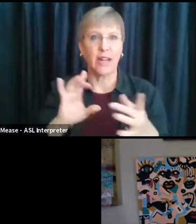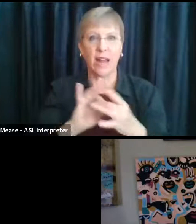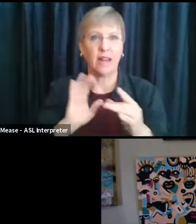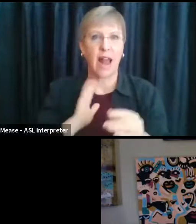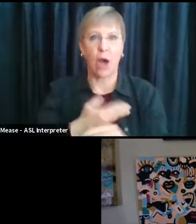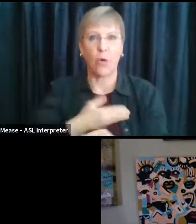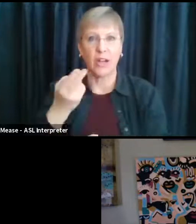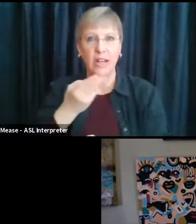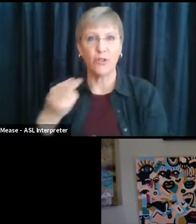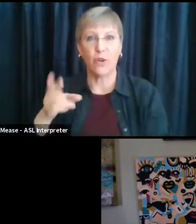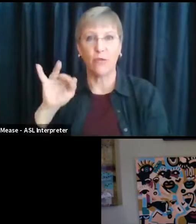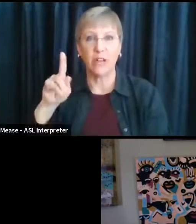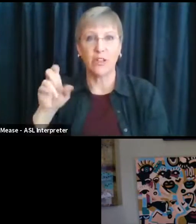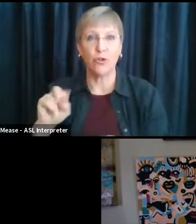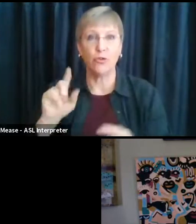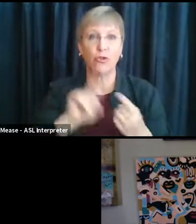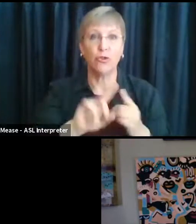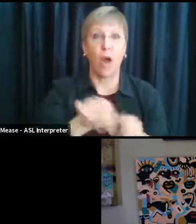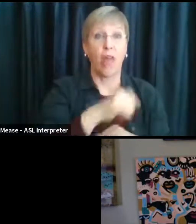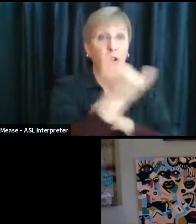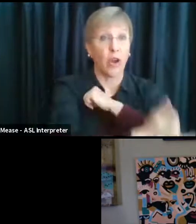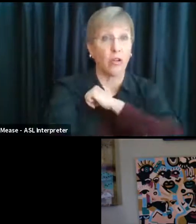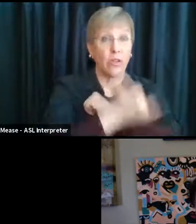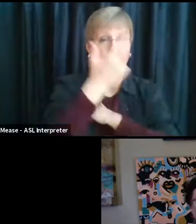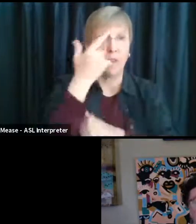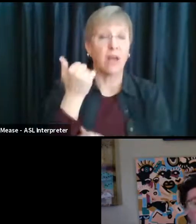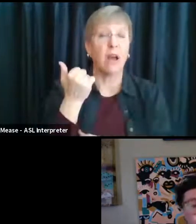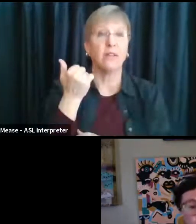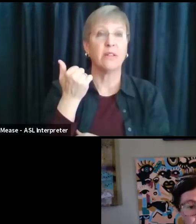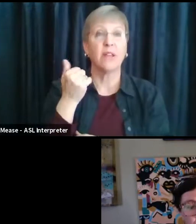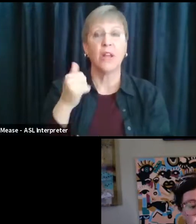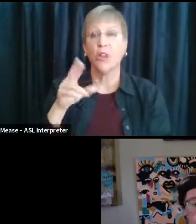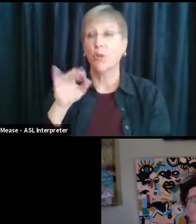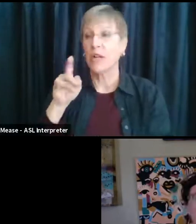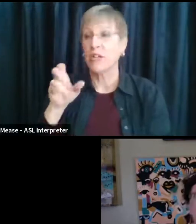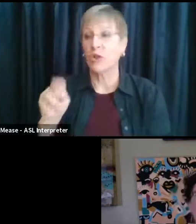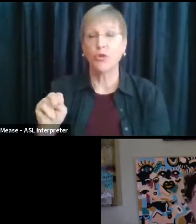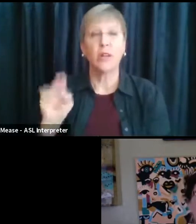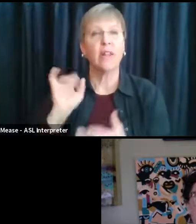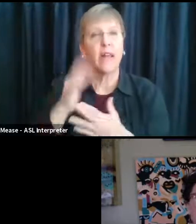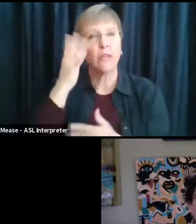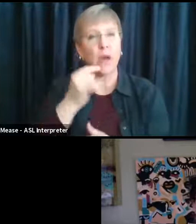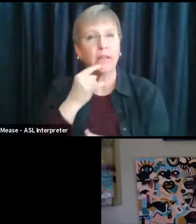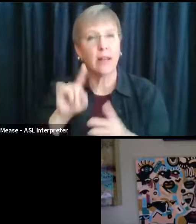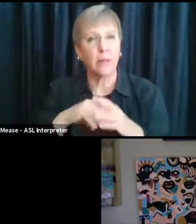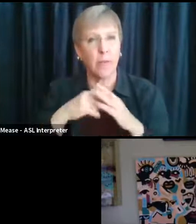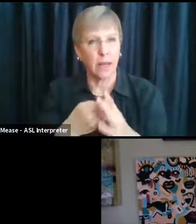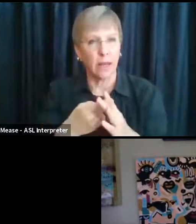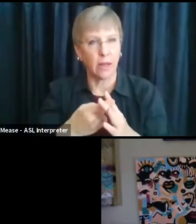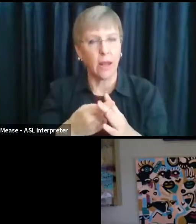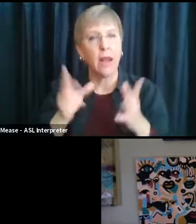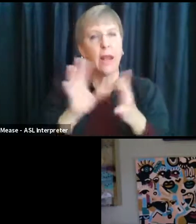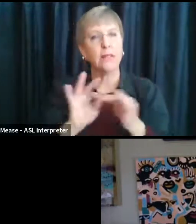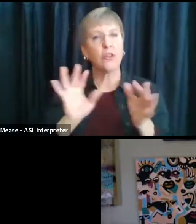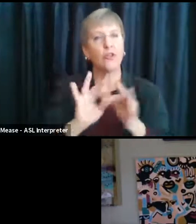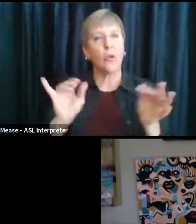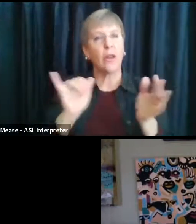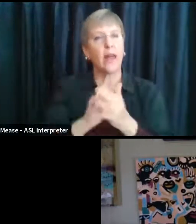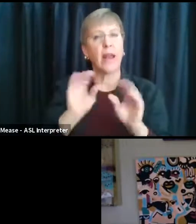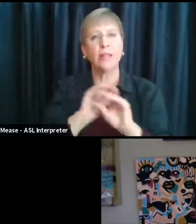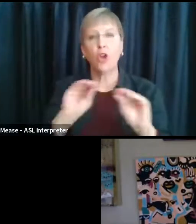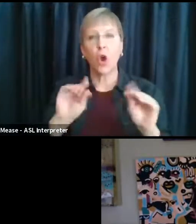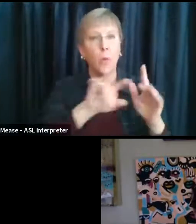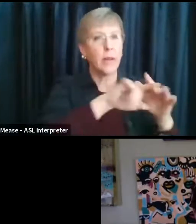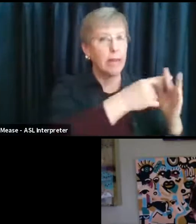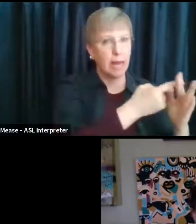of restitution to other countries. Because the restitution, that's why I said at the beginning that it's a story that has no